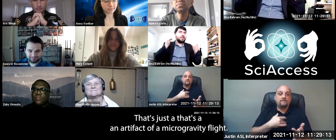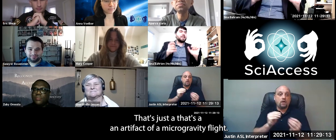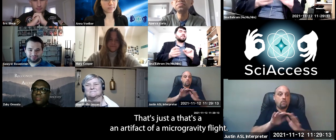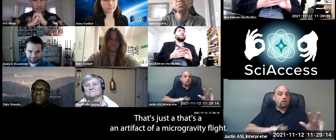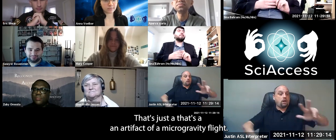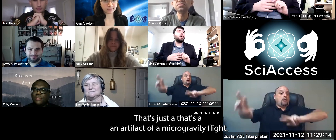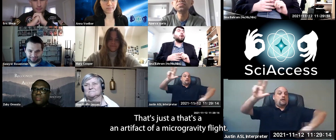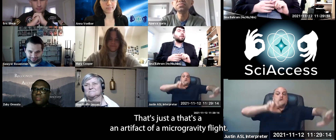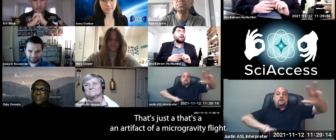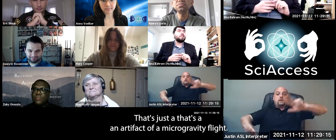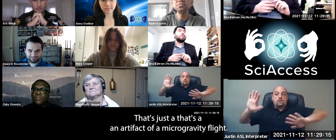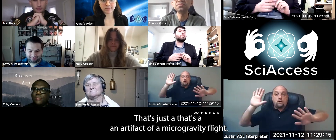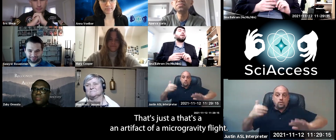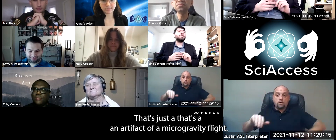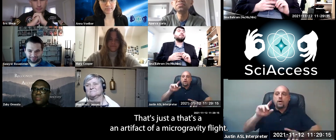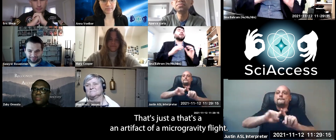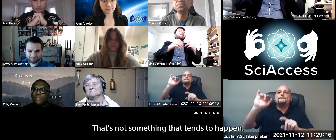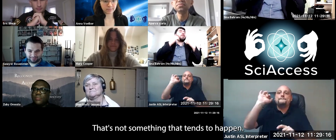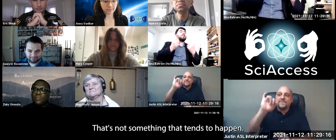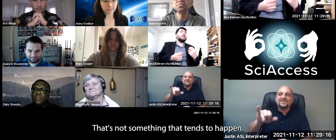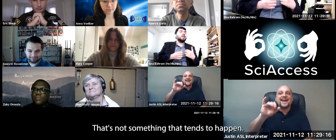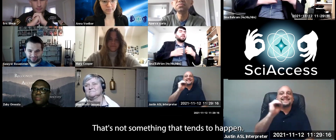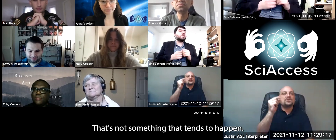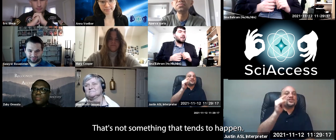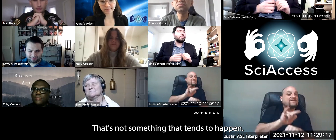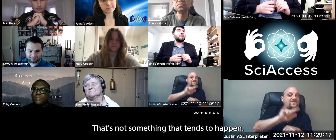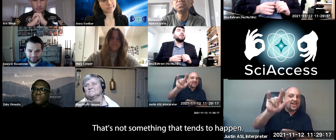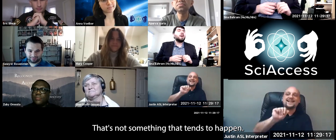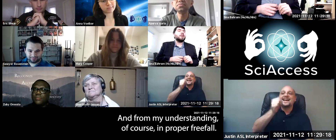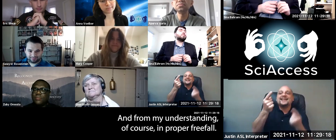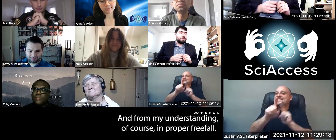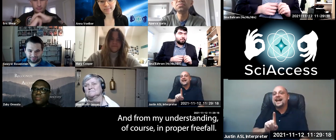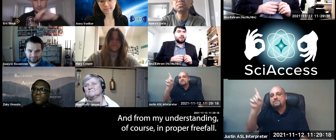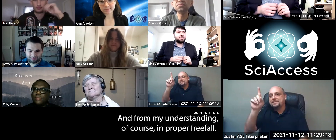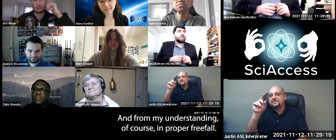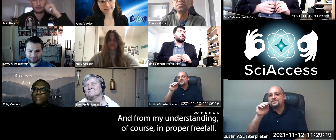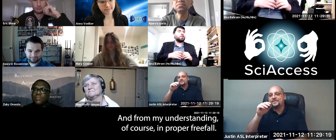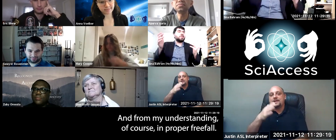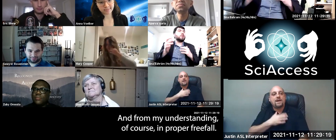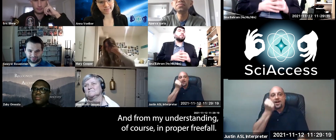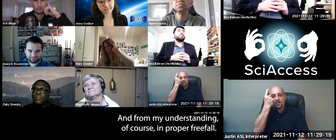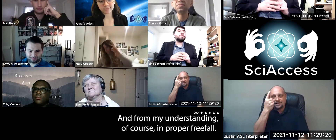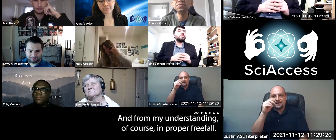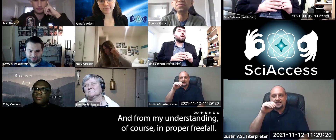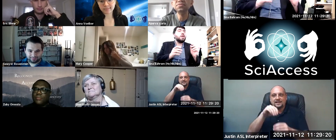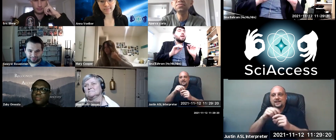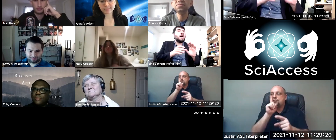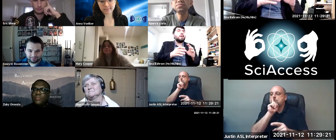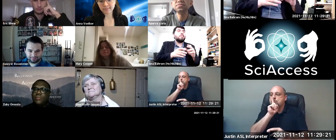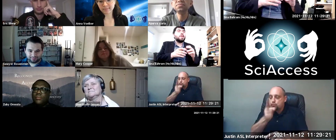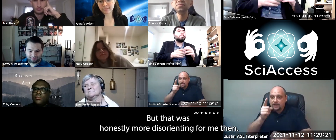That's an artifact of a microgravity flight. That's not something that tends to happen, from my understanding, of course, in proper